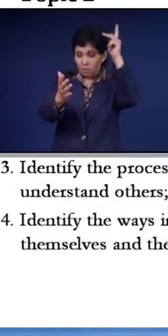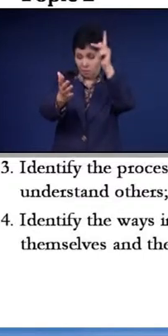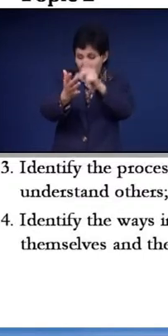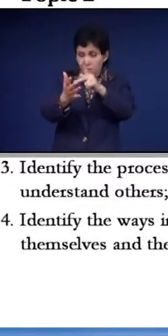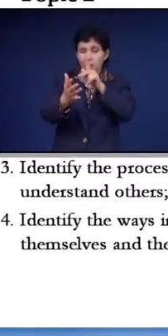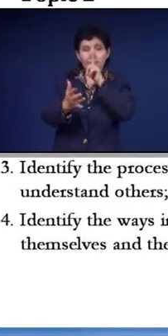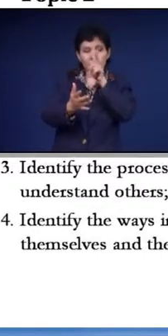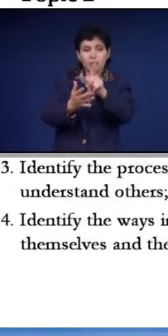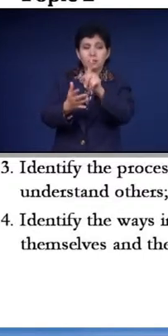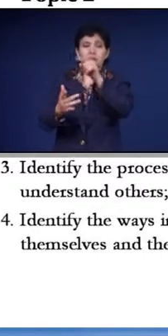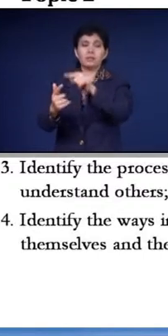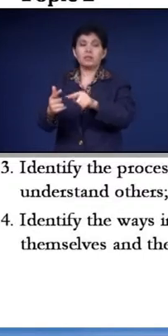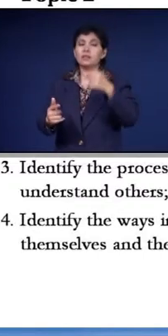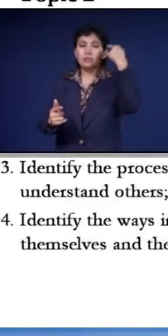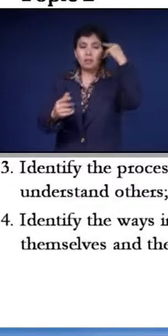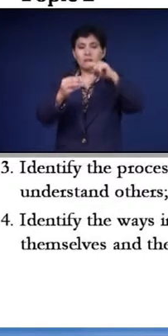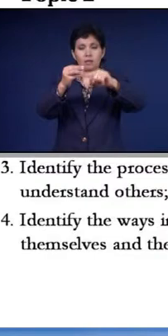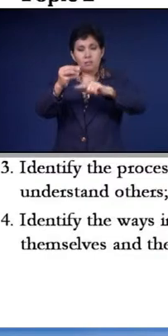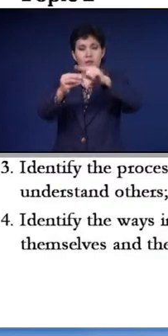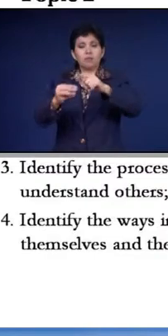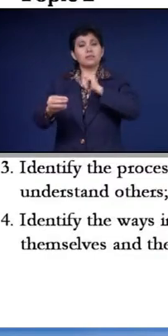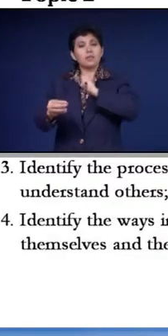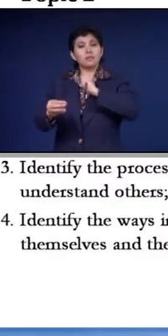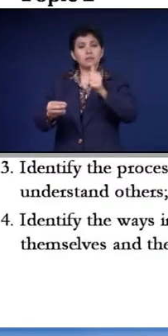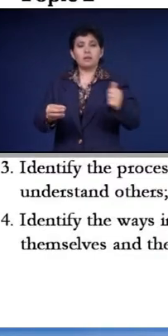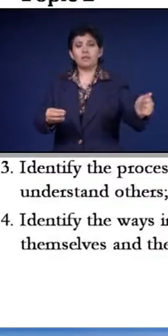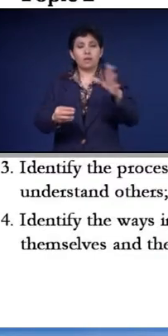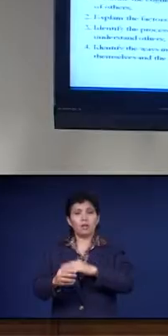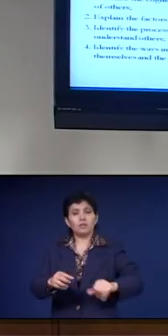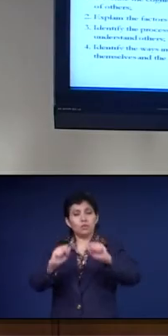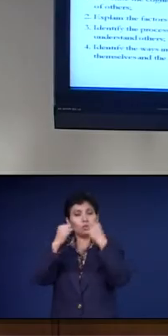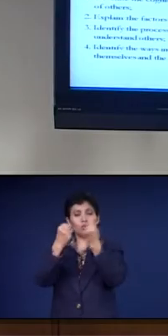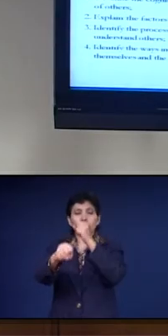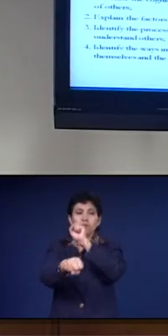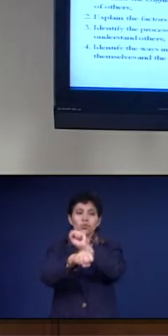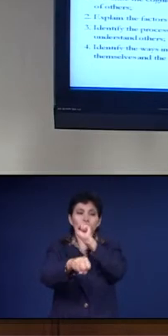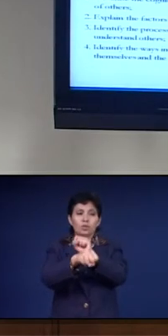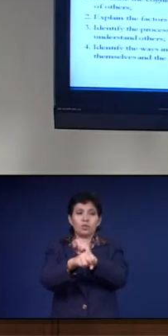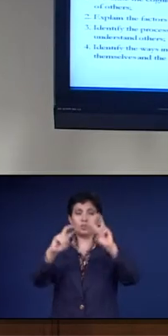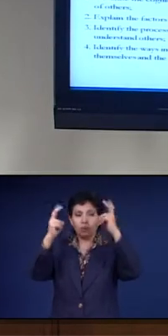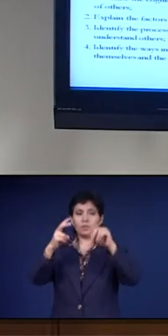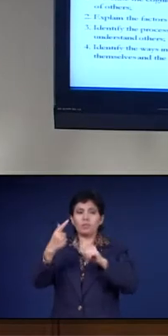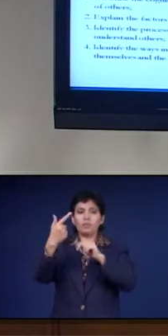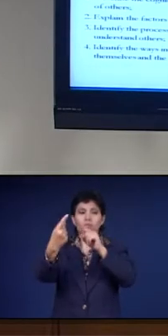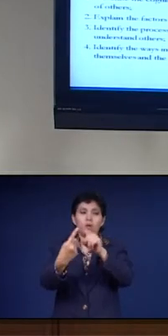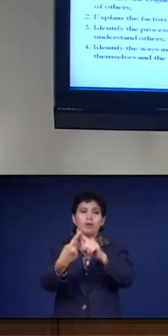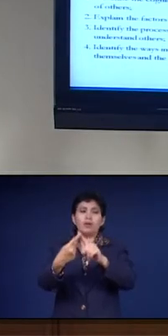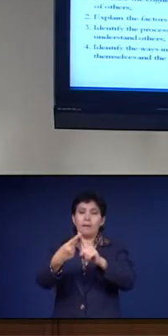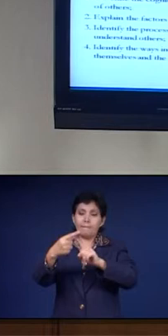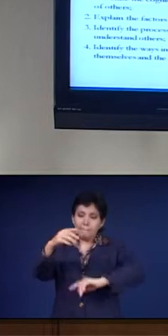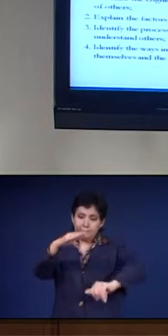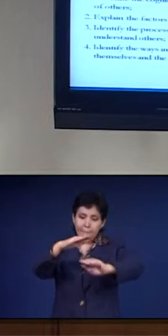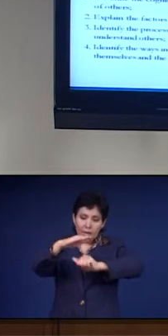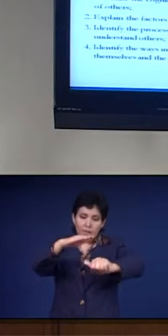way in which other people think about themselves or the social world. Now, so just now, topic 1, we have already talked about the basic of